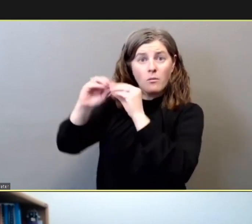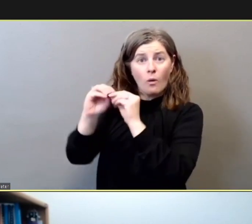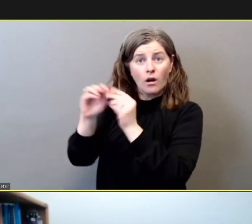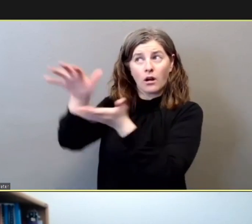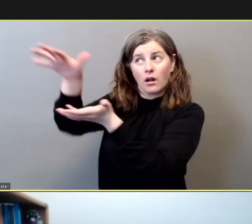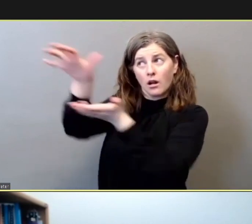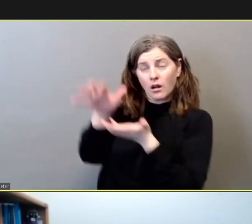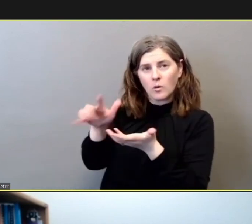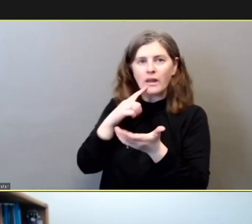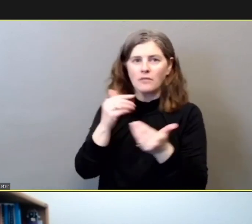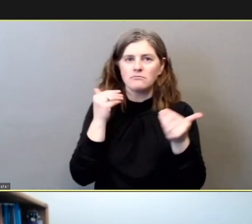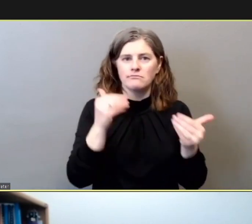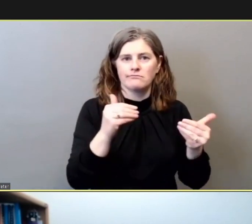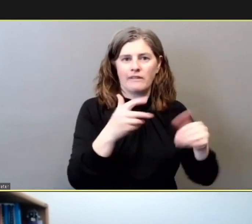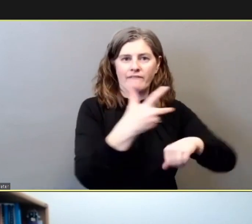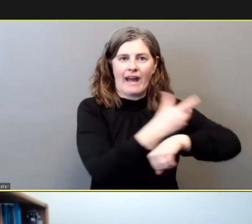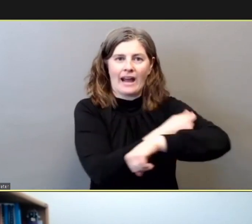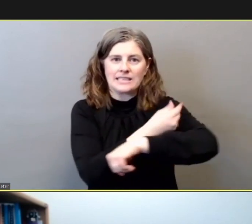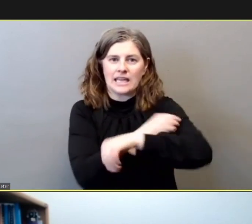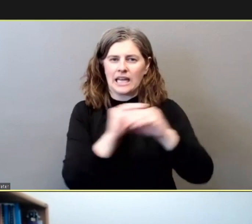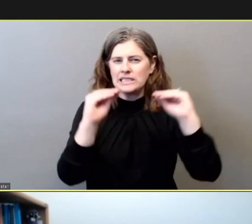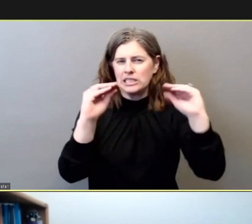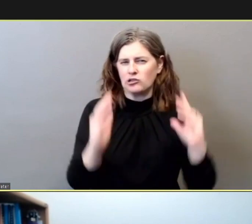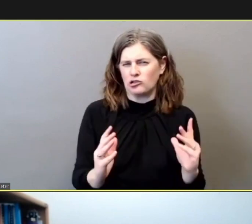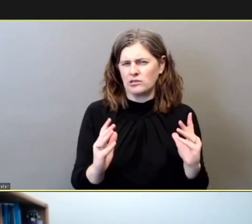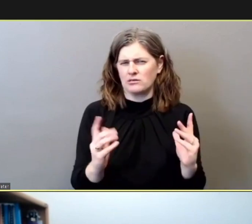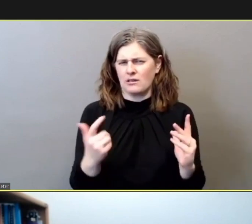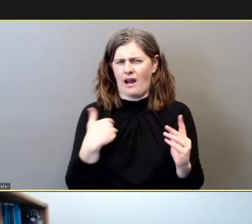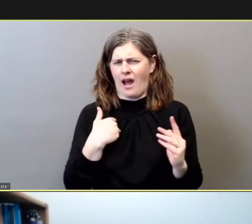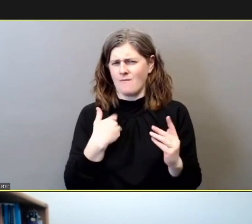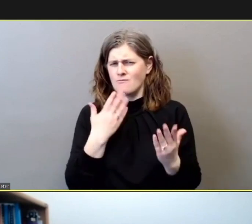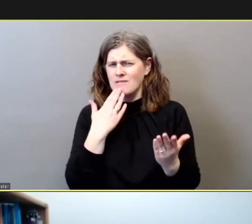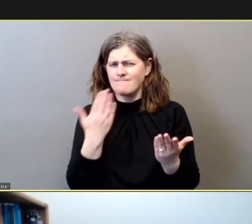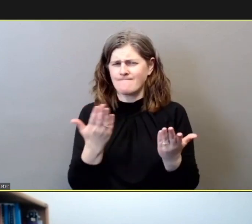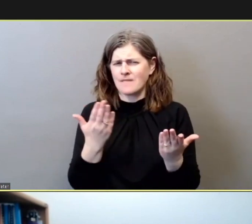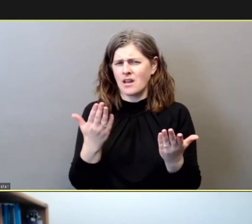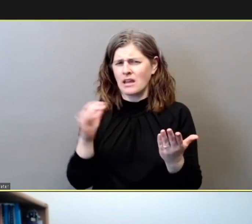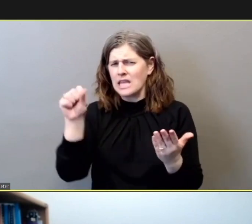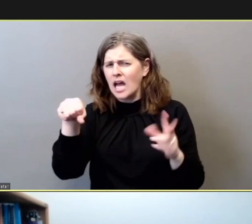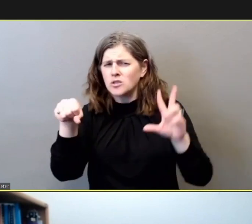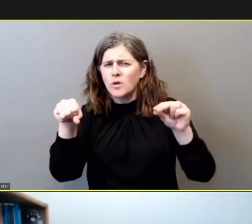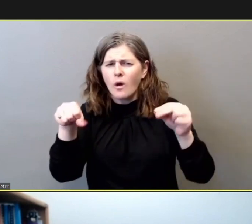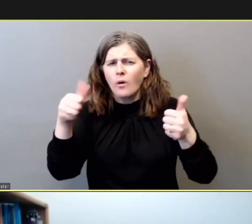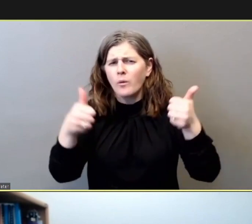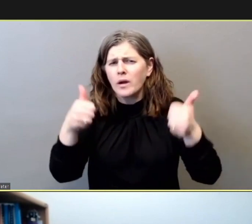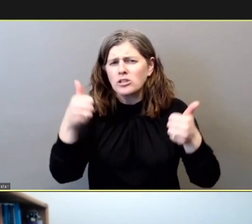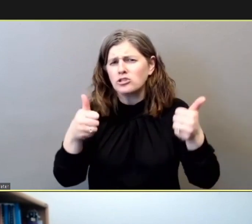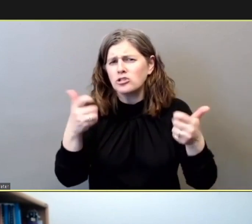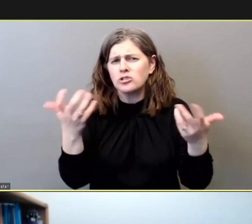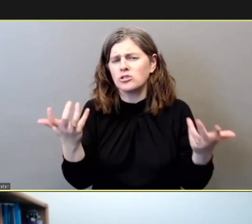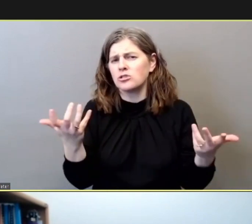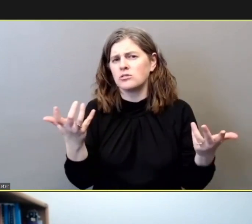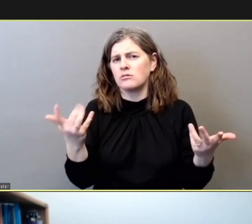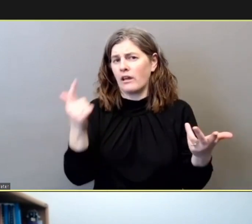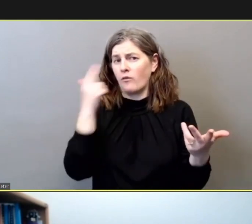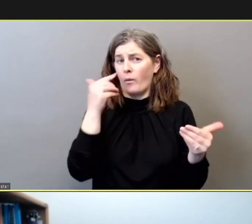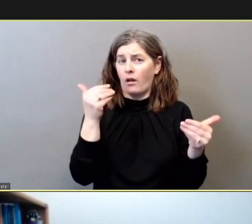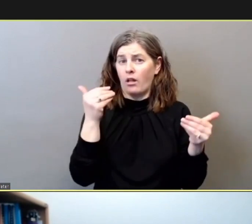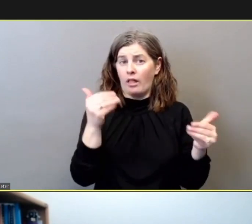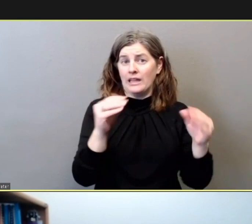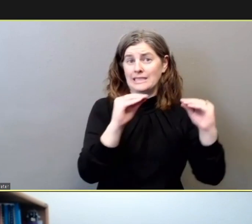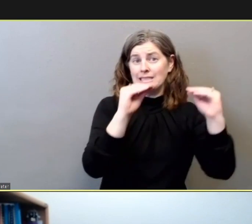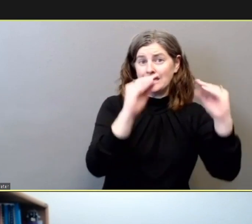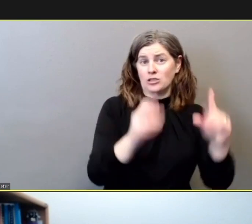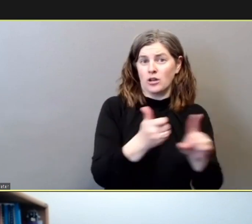we can move into that? I guess I'm basically asking for a yes or no if we're going to move